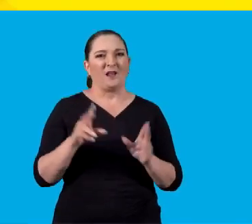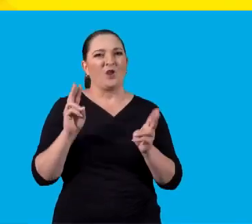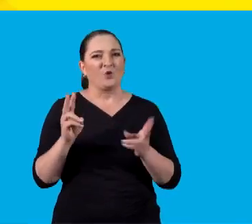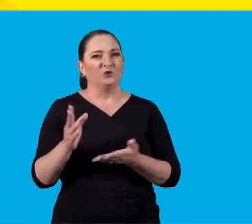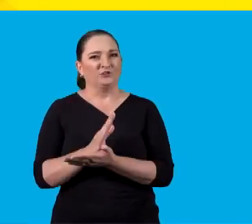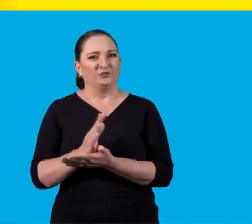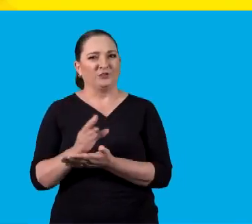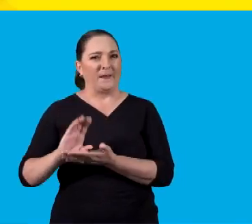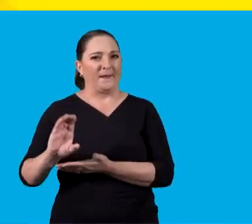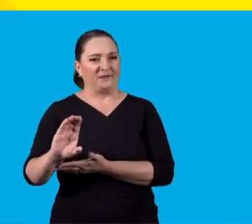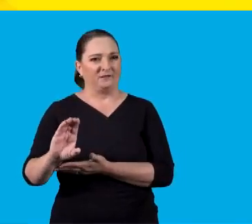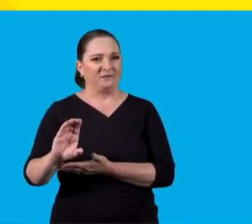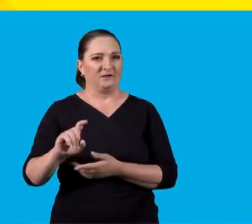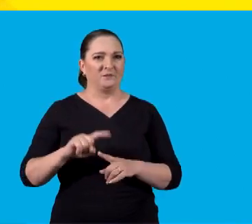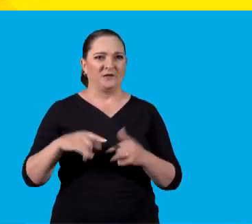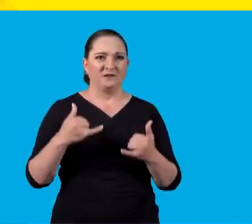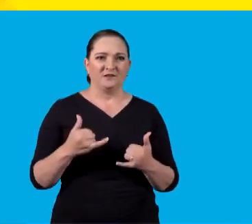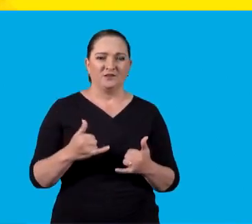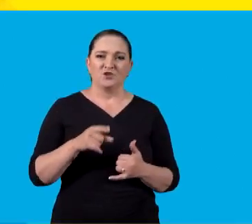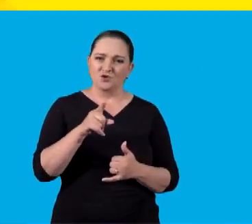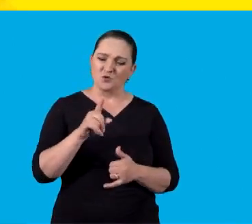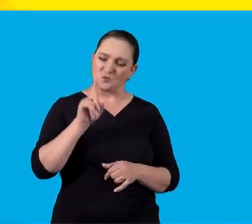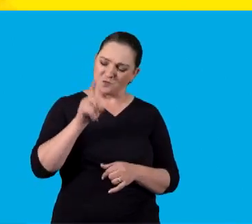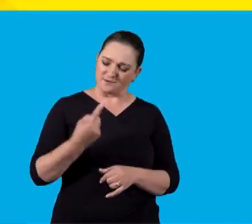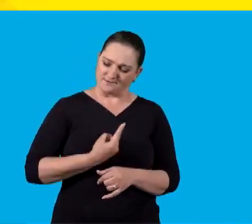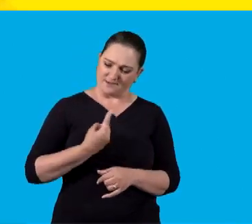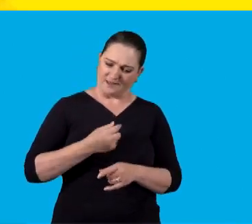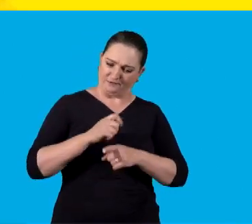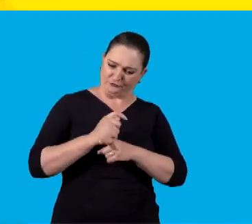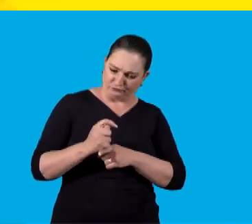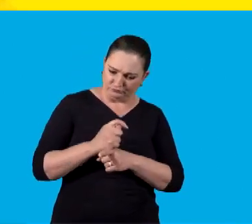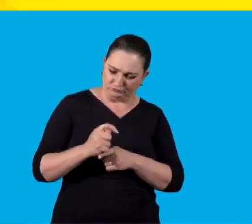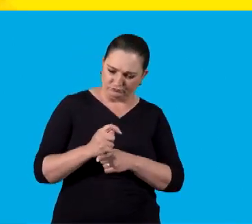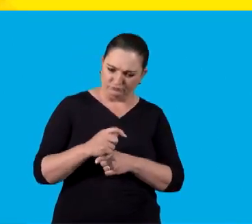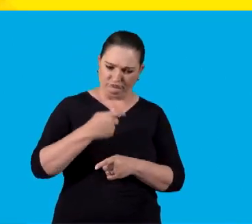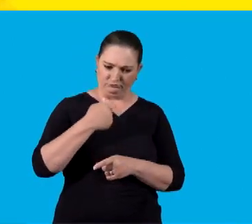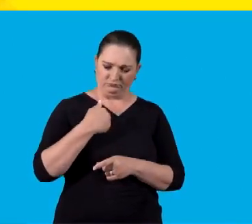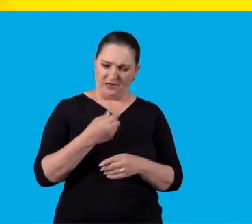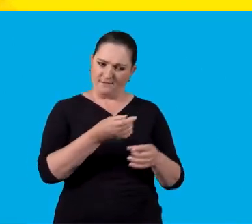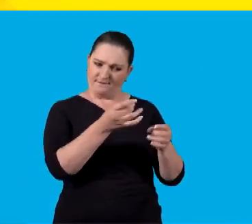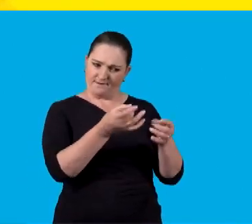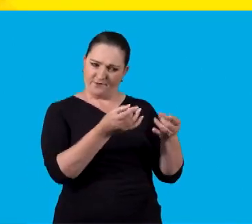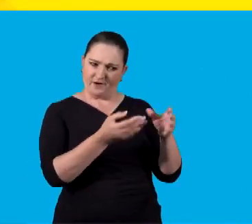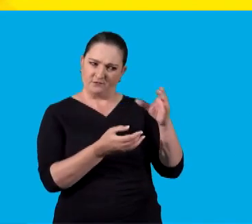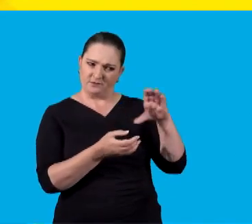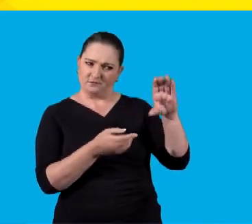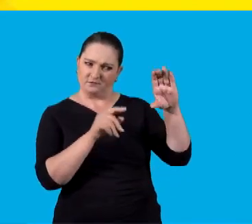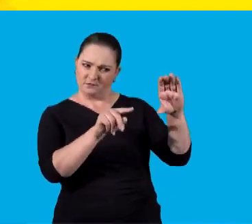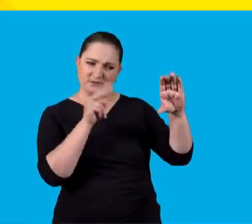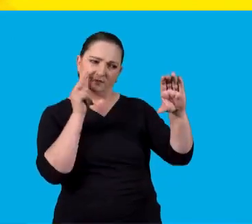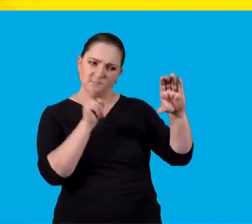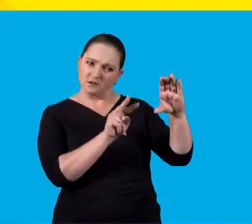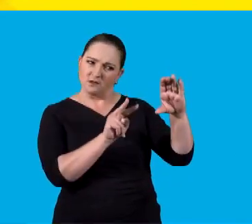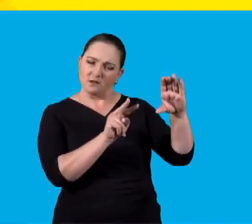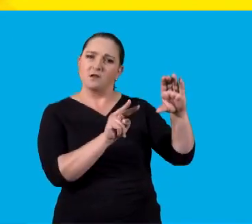times the examiner may not say prepare, but you should train yourself to say, okay, so if I'm given this information and I can see that